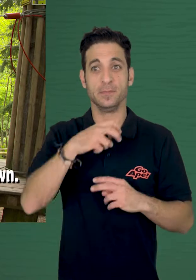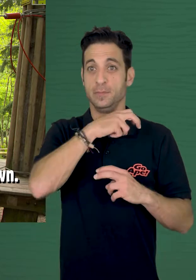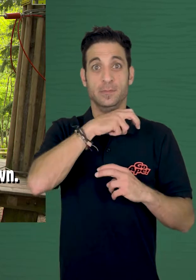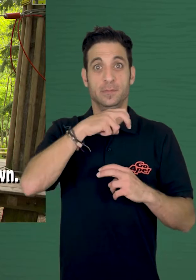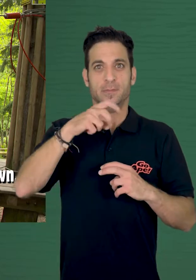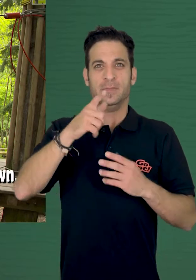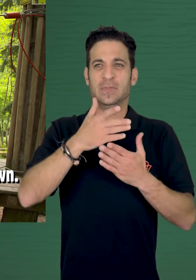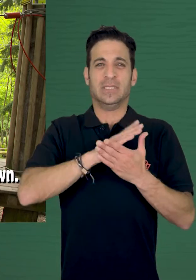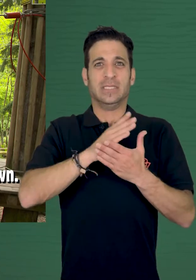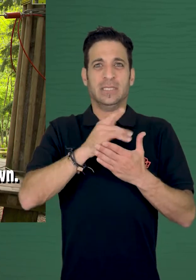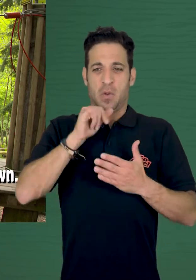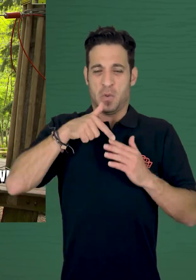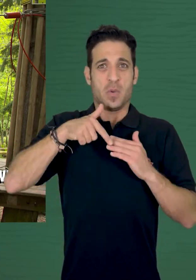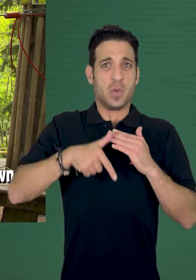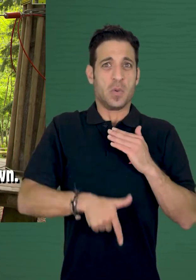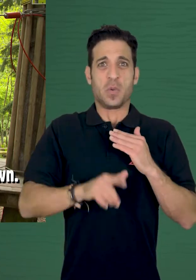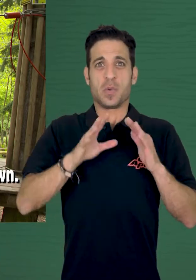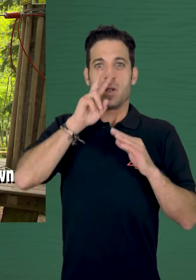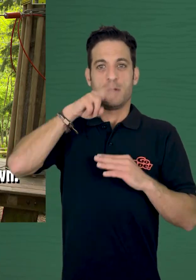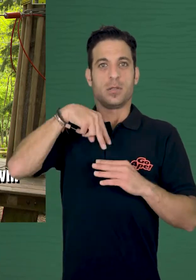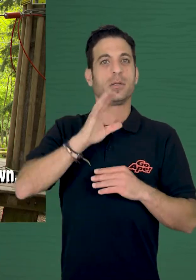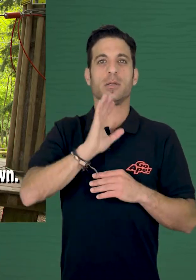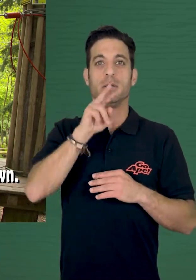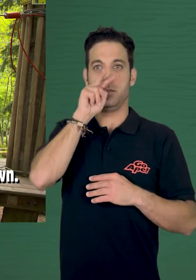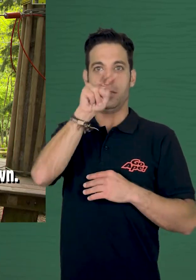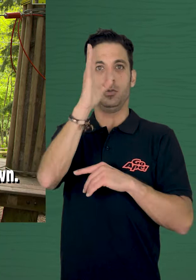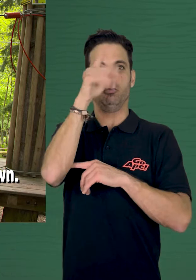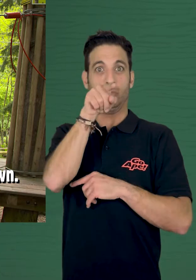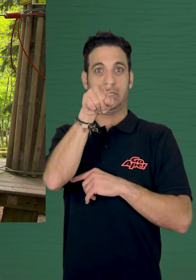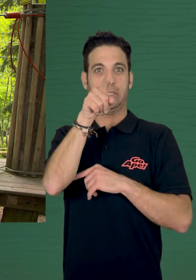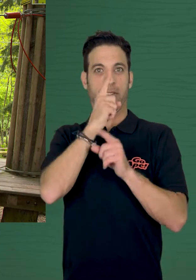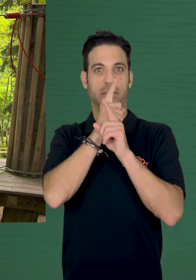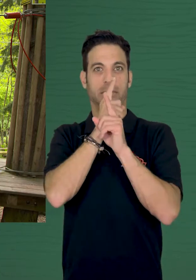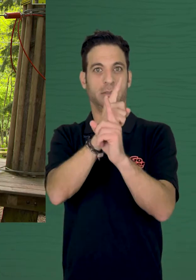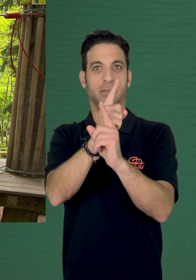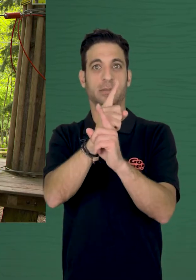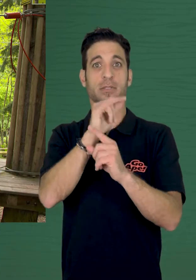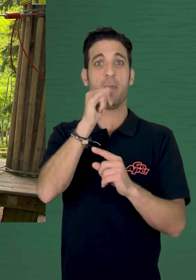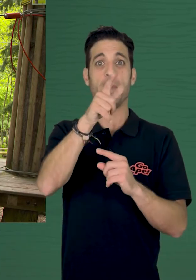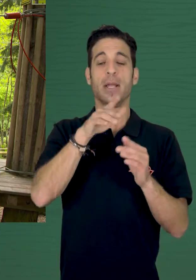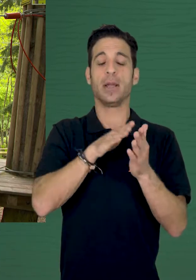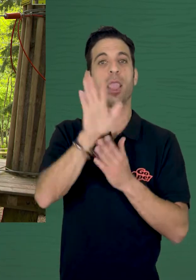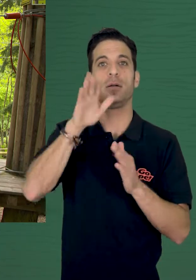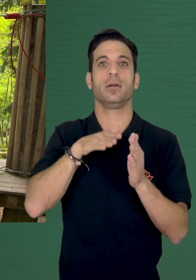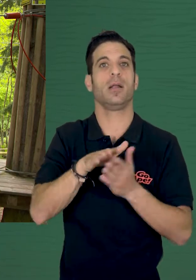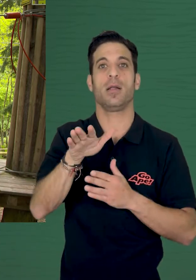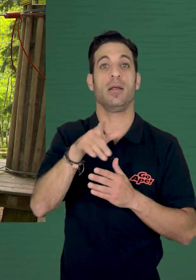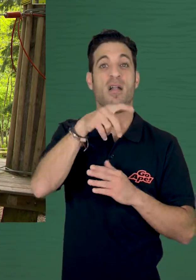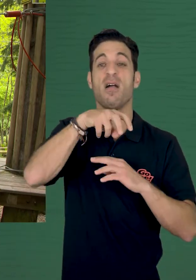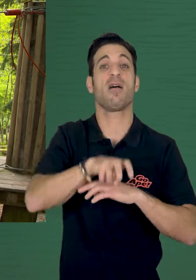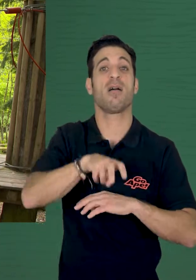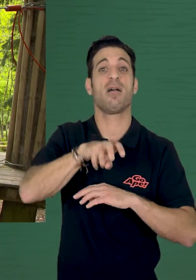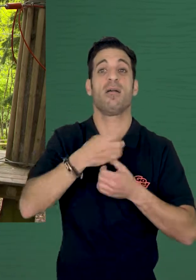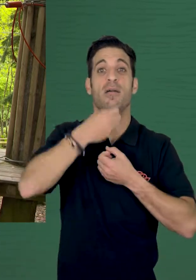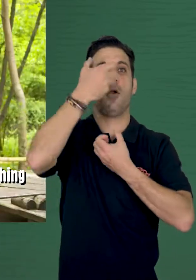If you are feeling uncomfortable at height, don't look down, focus on the tree ahead. If for whatever reason you do lose your footing, you'll just sit